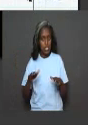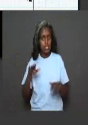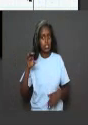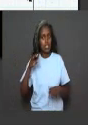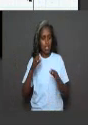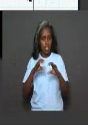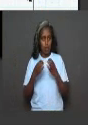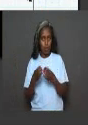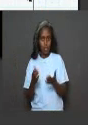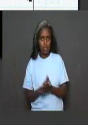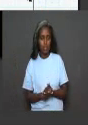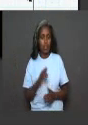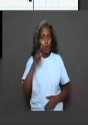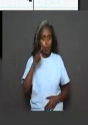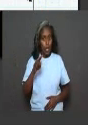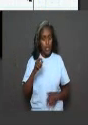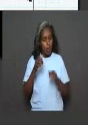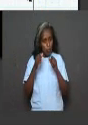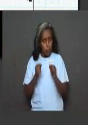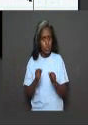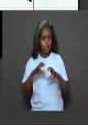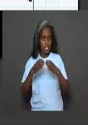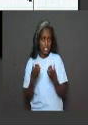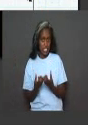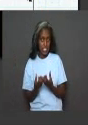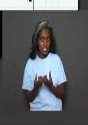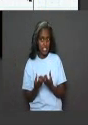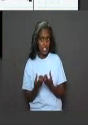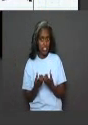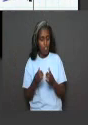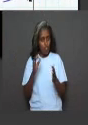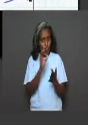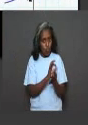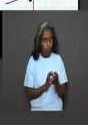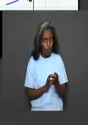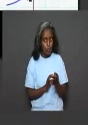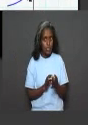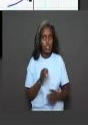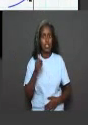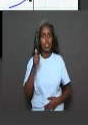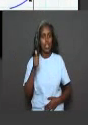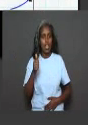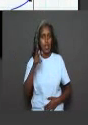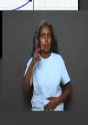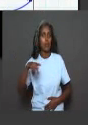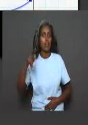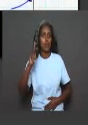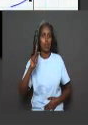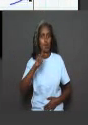cone, one possible section that can be formed is a parabola.